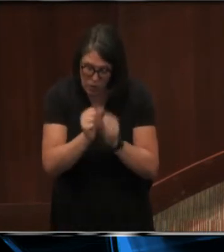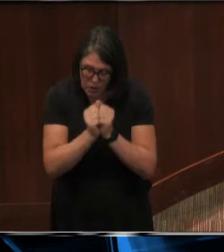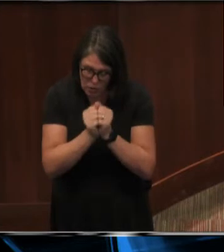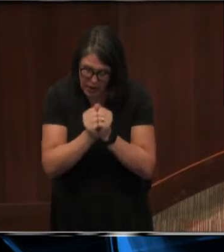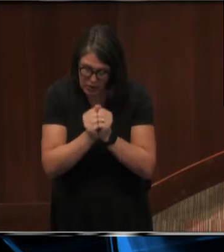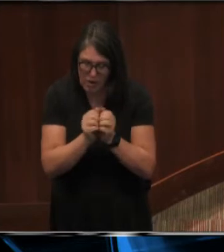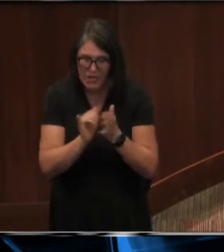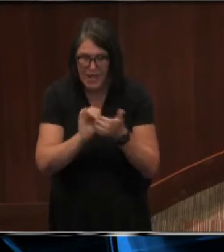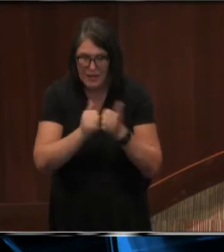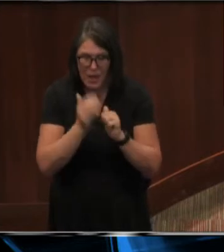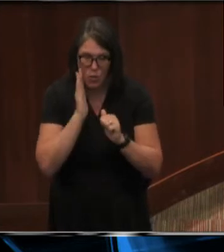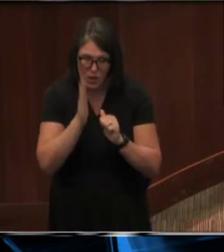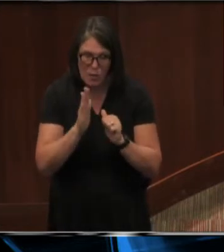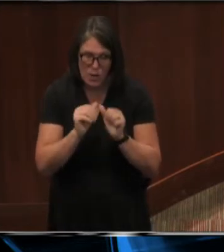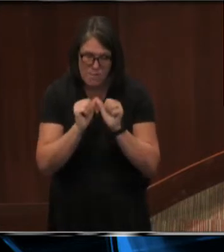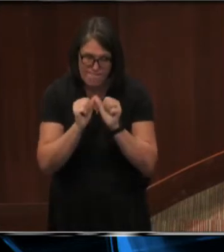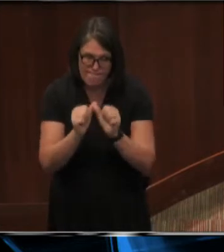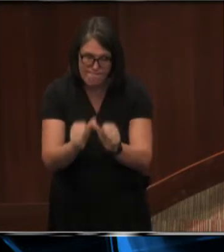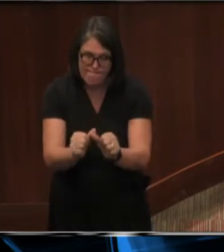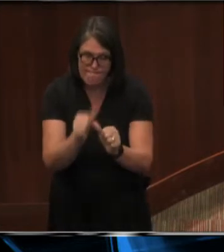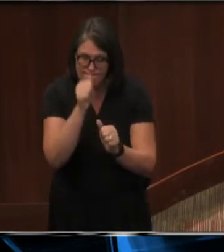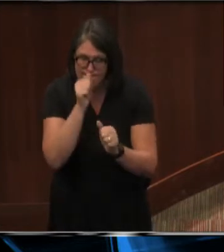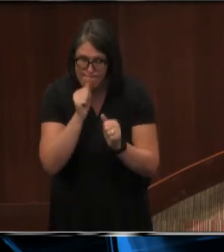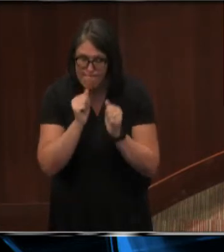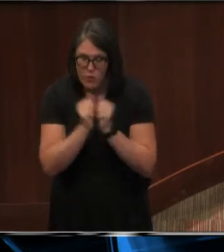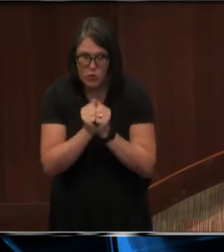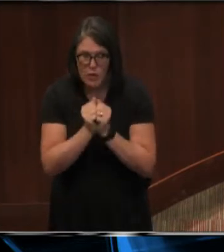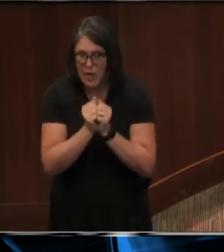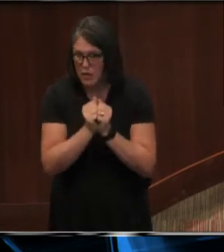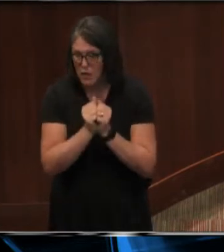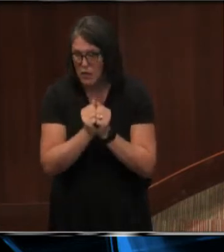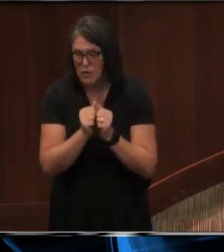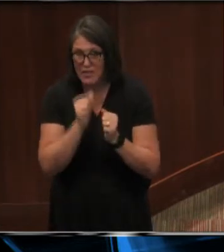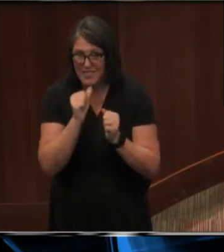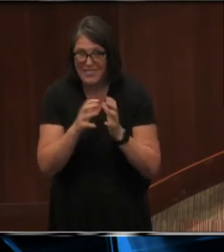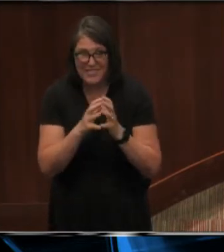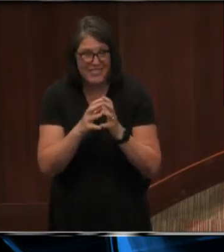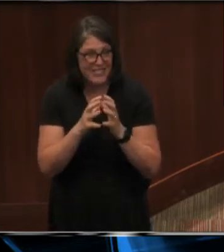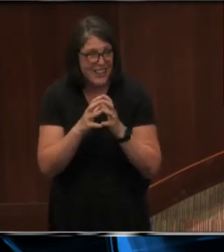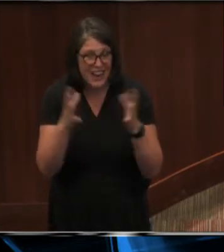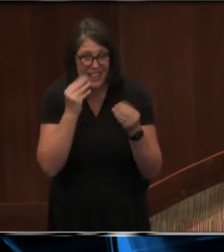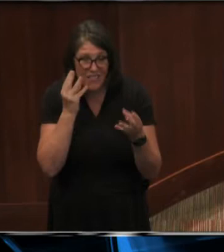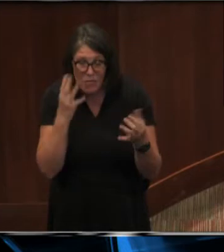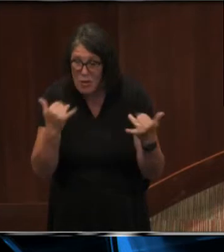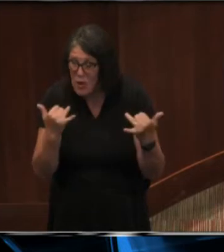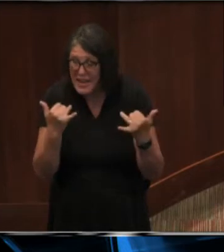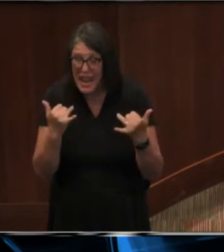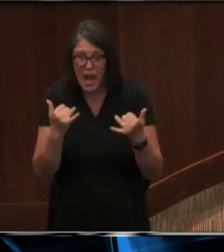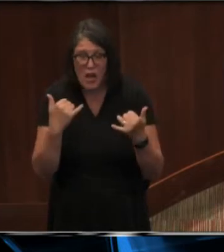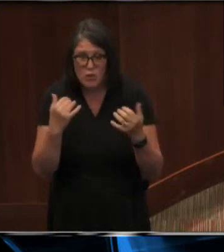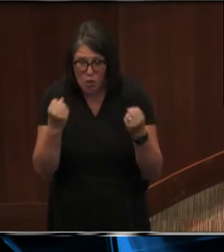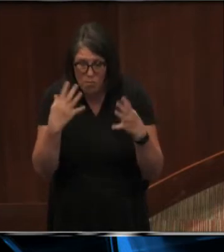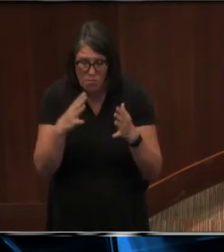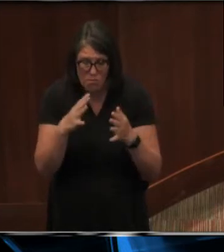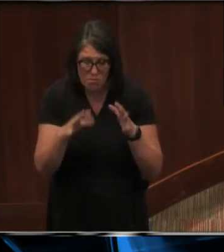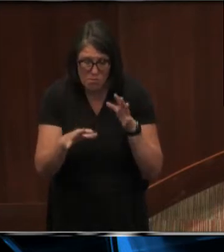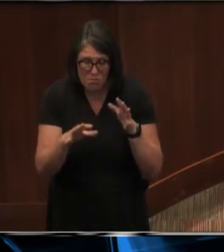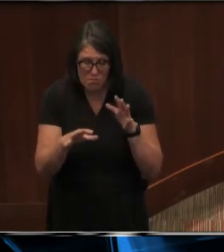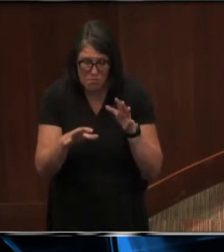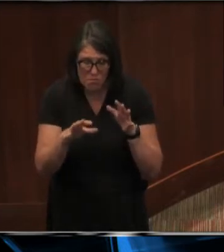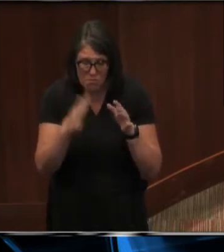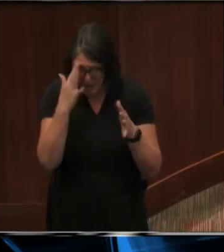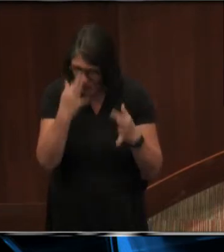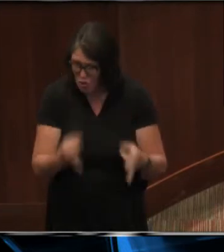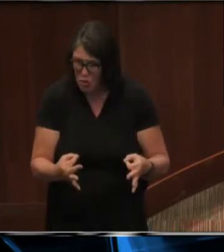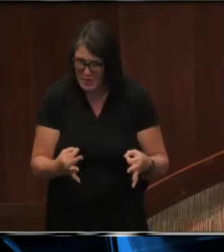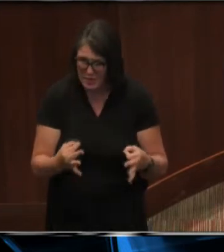how we're going to get through it. There's not a lot of tools in the toolbox, and many of the choices that we have to make or have made